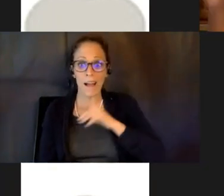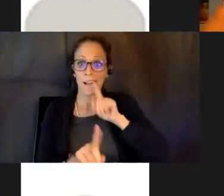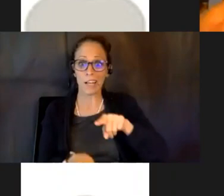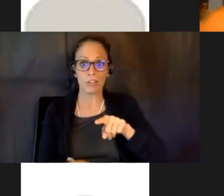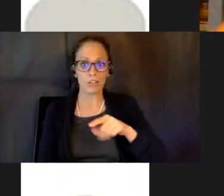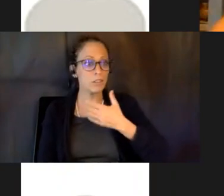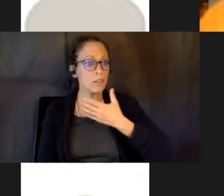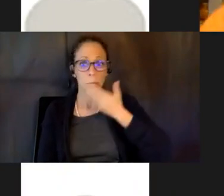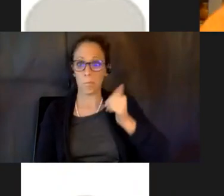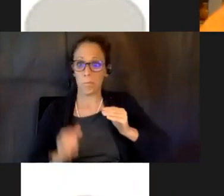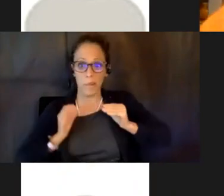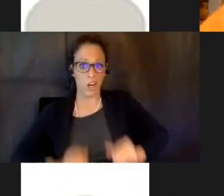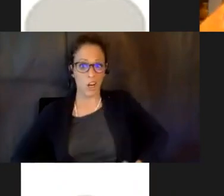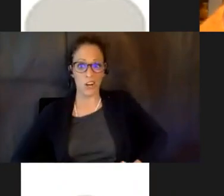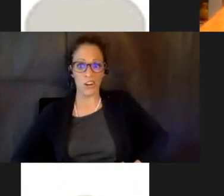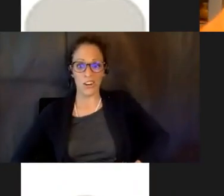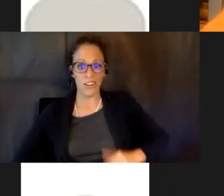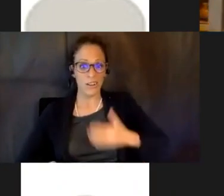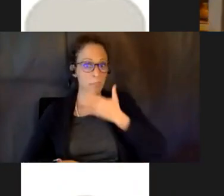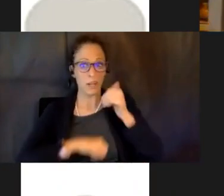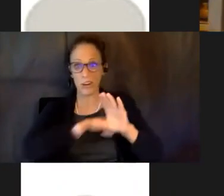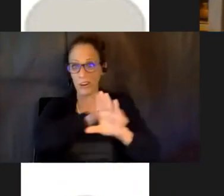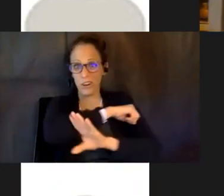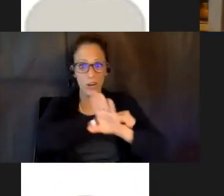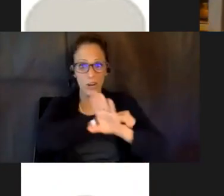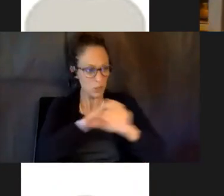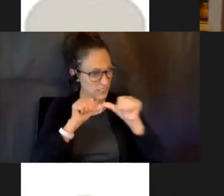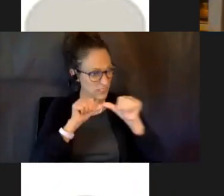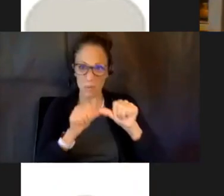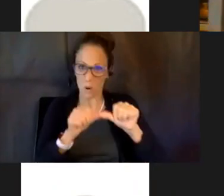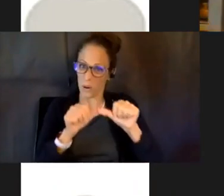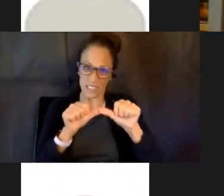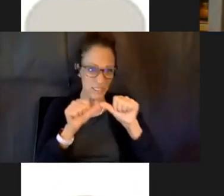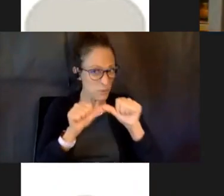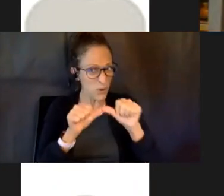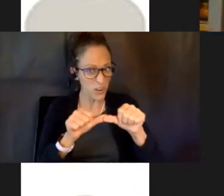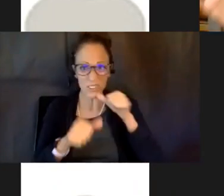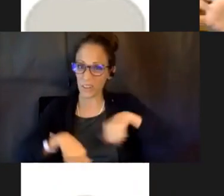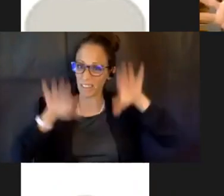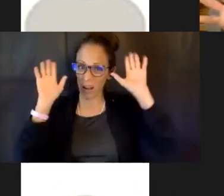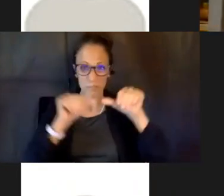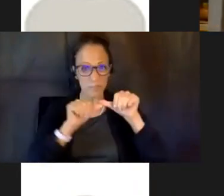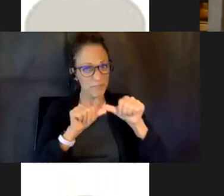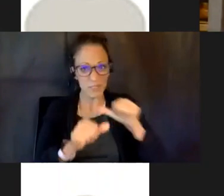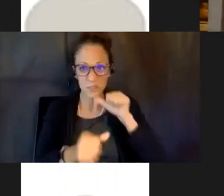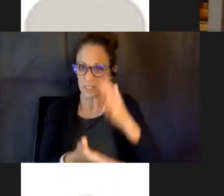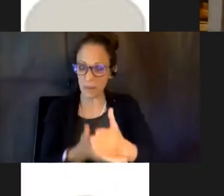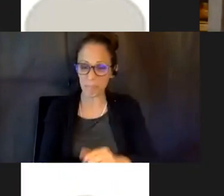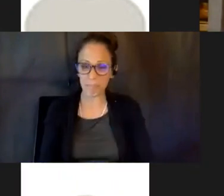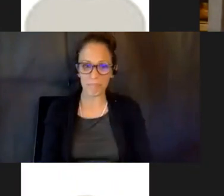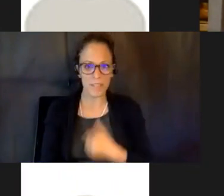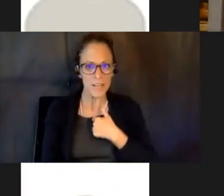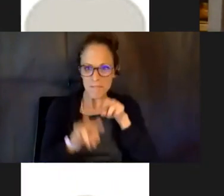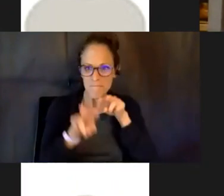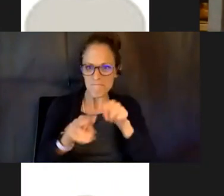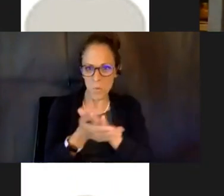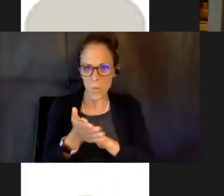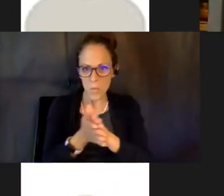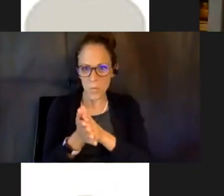and keep right on going. So, yeah. And I can't wait to see what you're going to do.